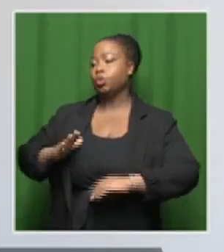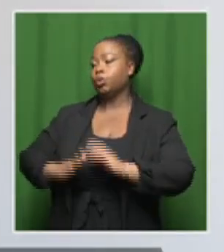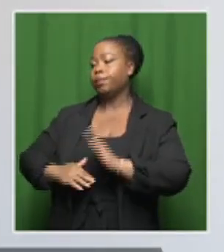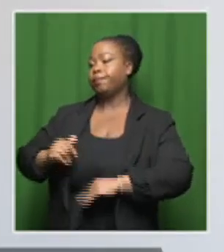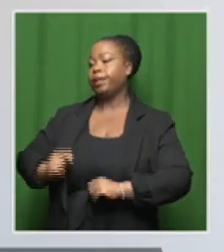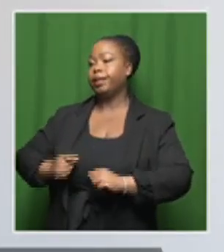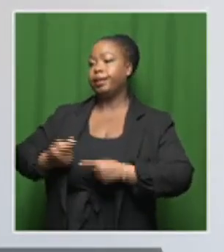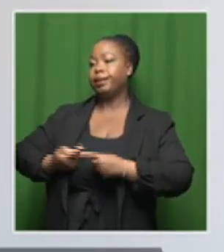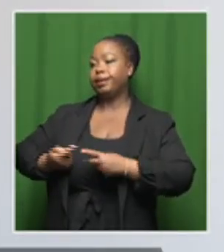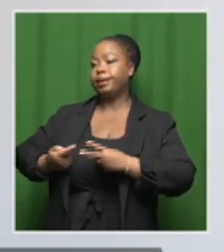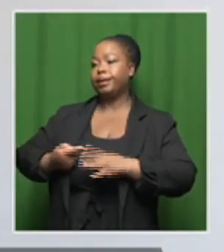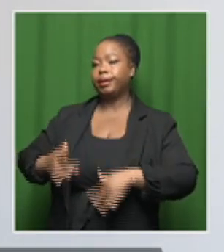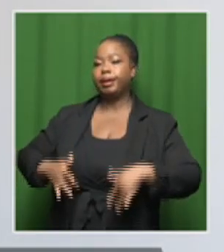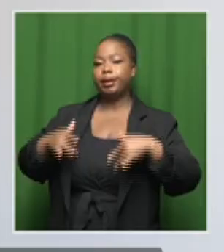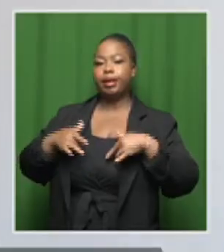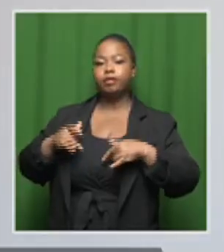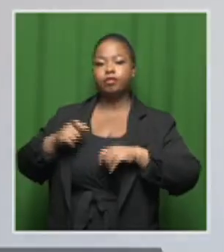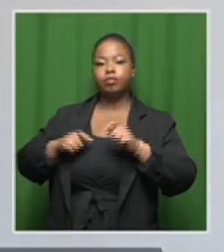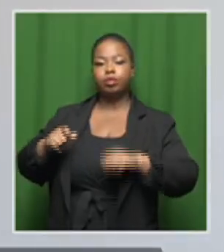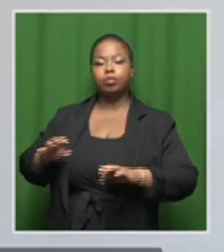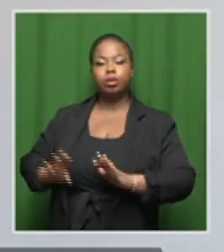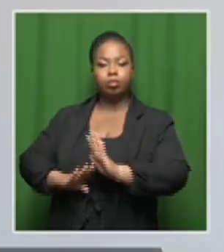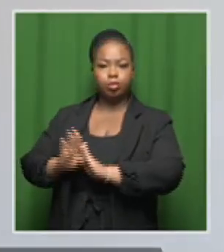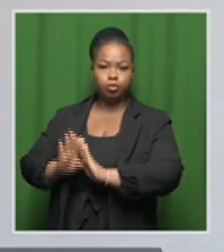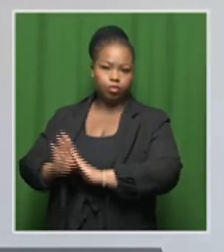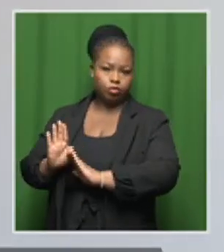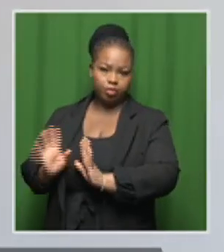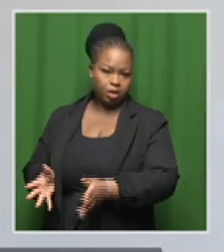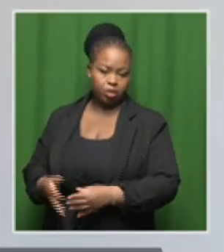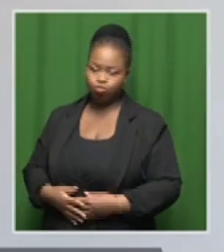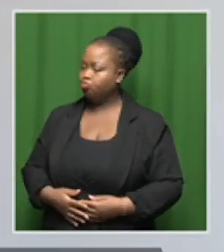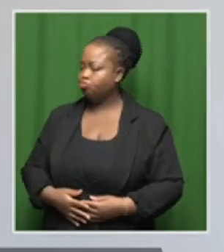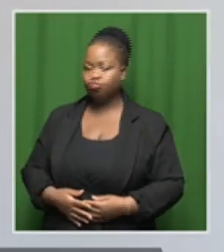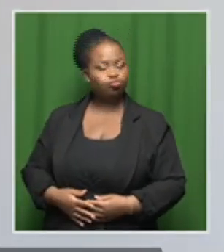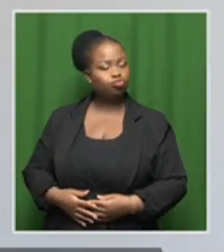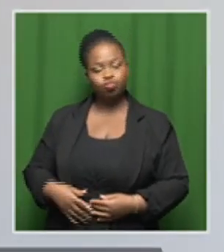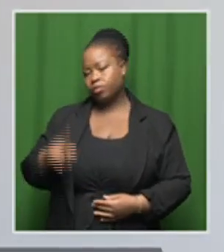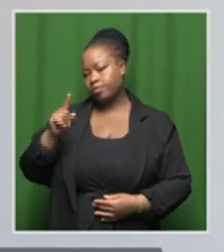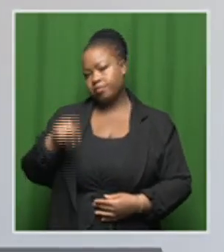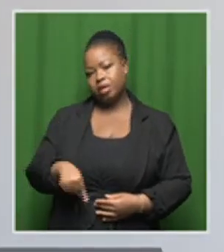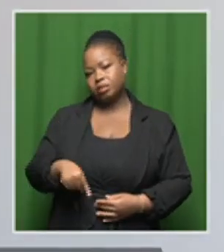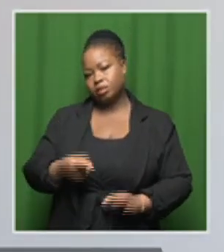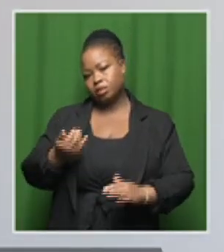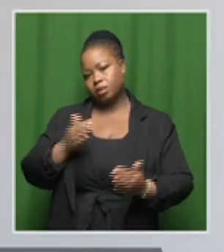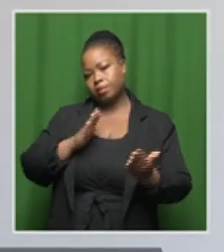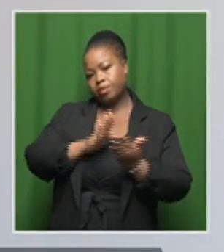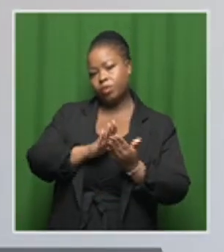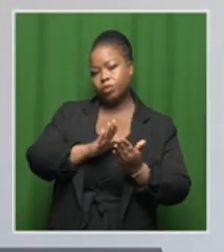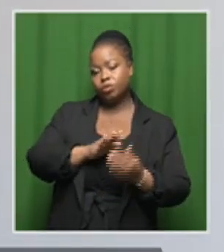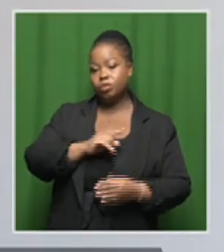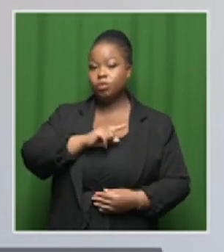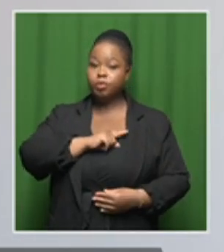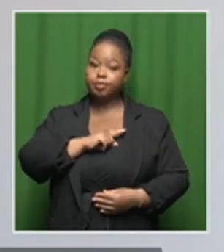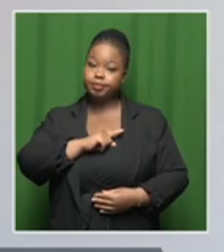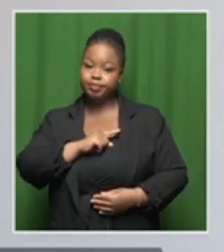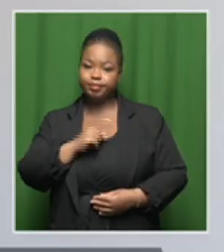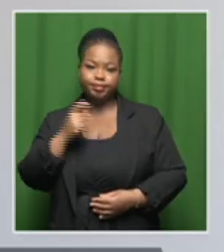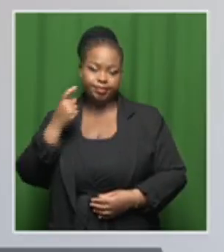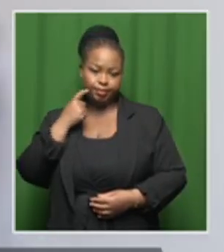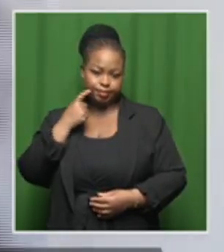the lives of people in these few areas. It actually has to have an approach whereby